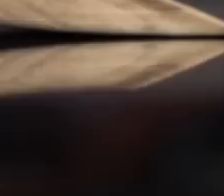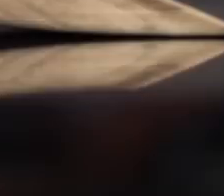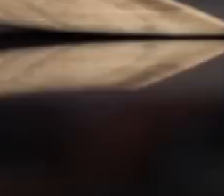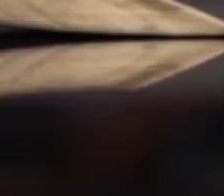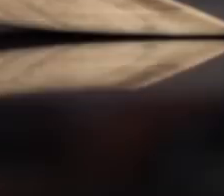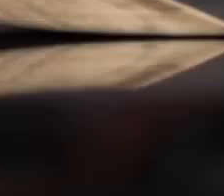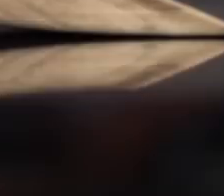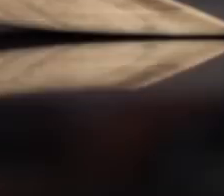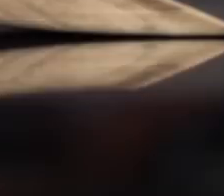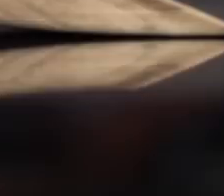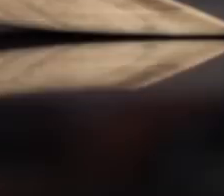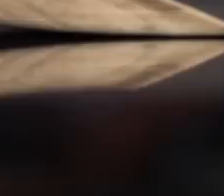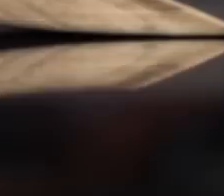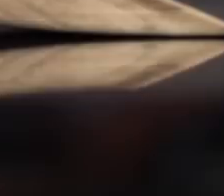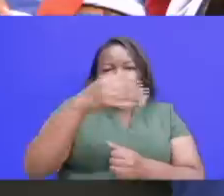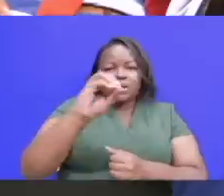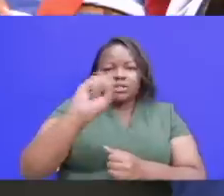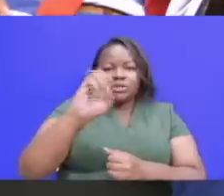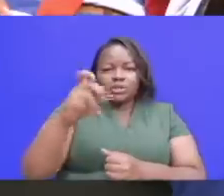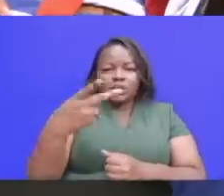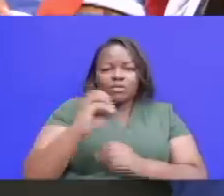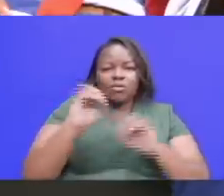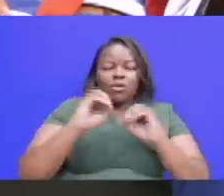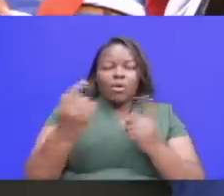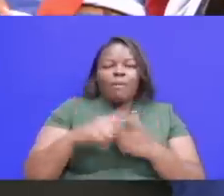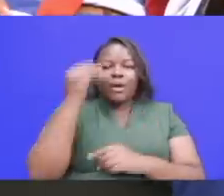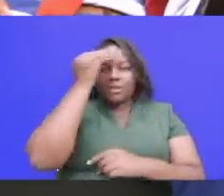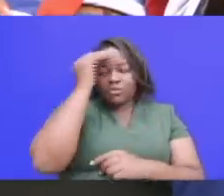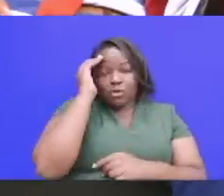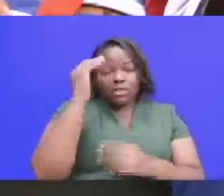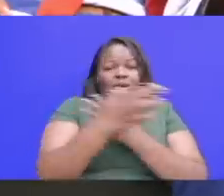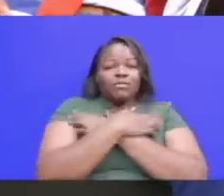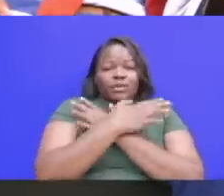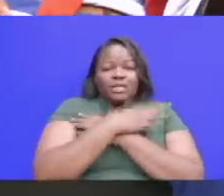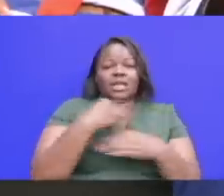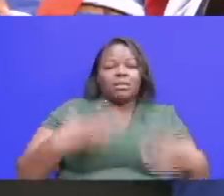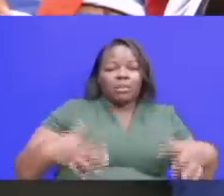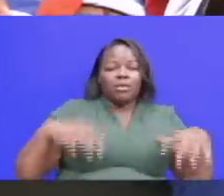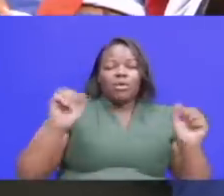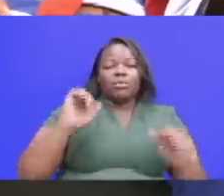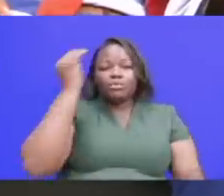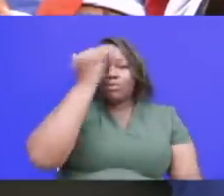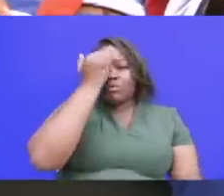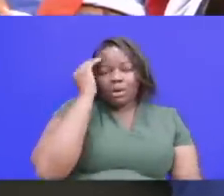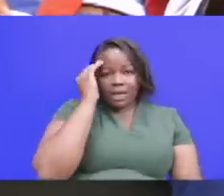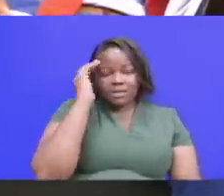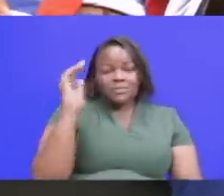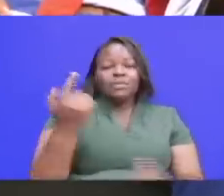Joseph, but forgot him. Mm. Friends and people can forget. Mm. But